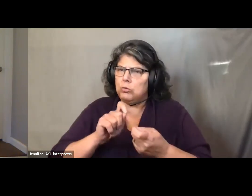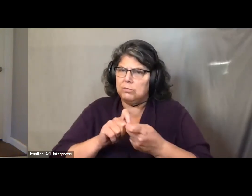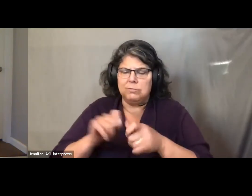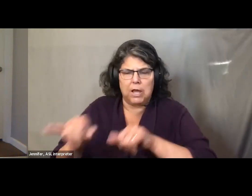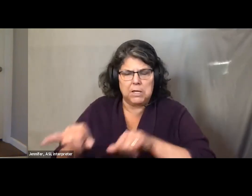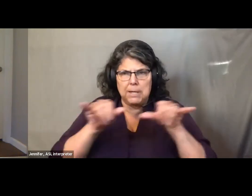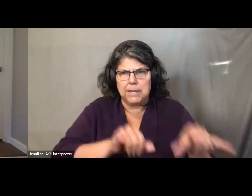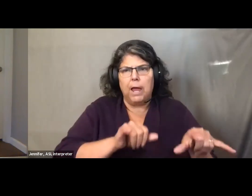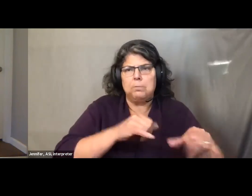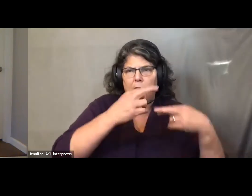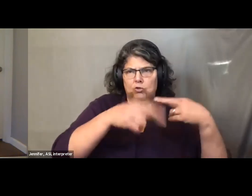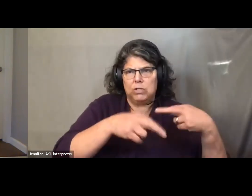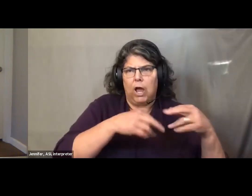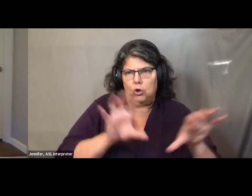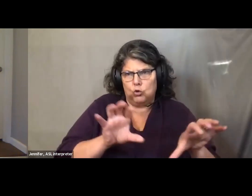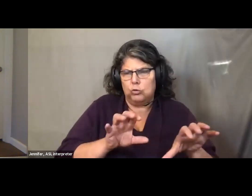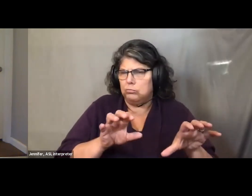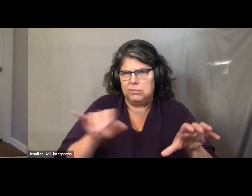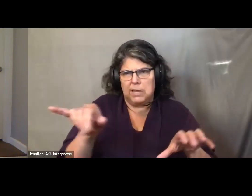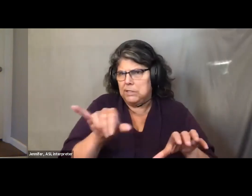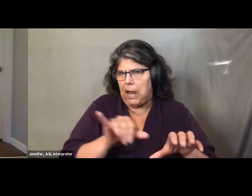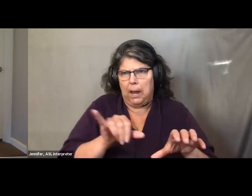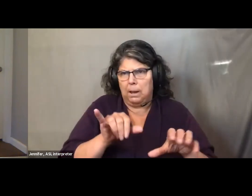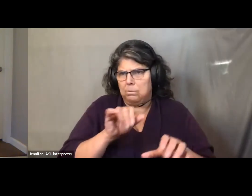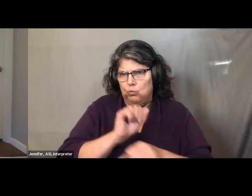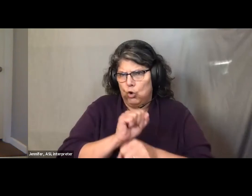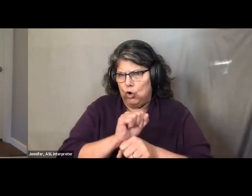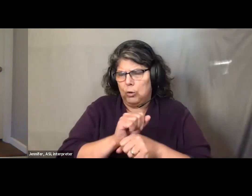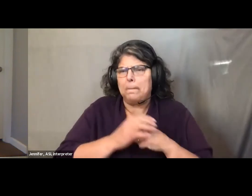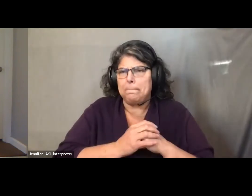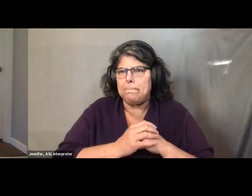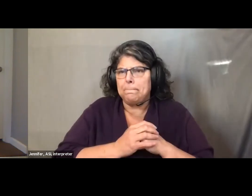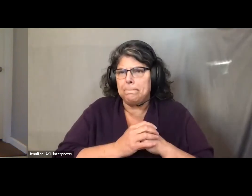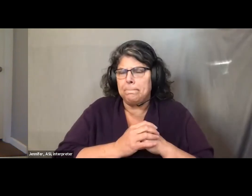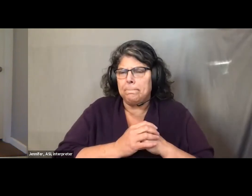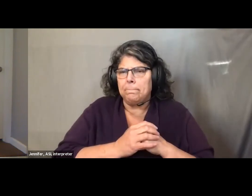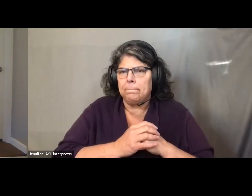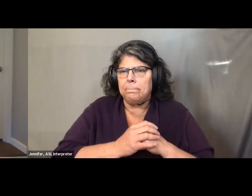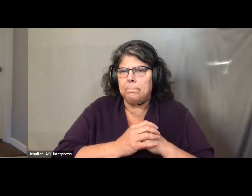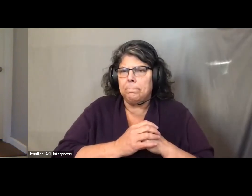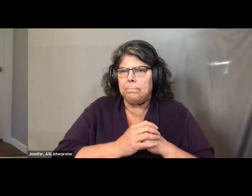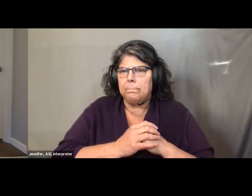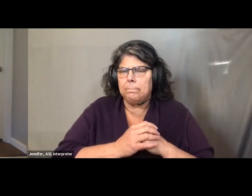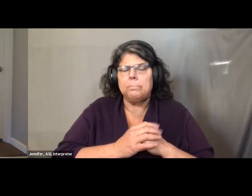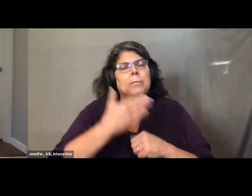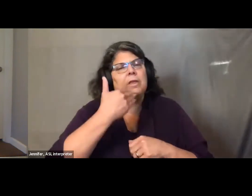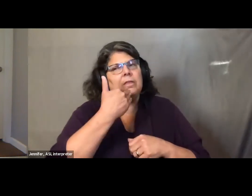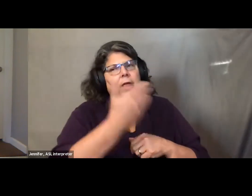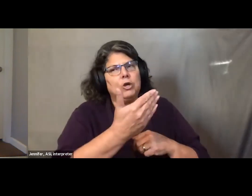to the program that CalRecycle would do. Thank